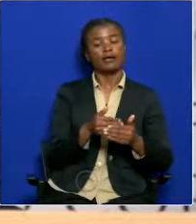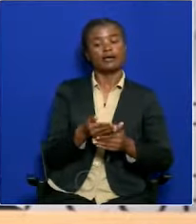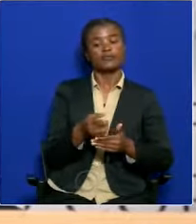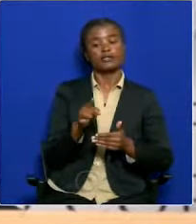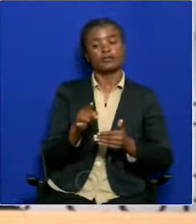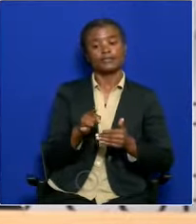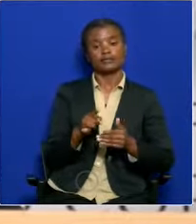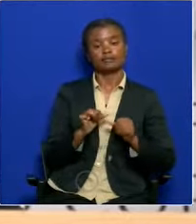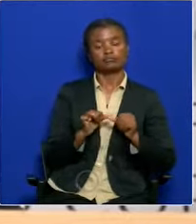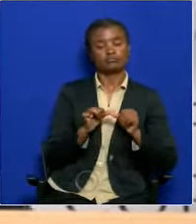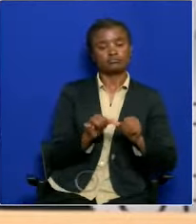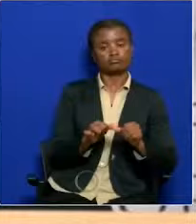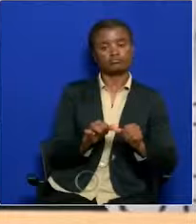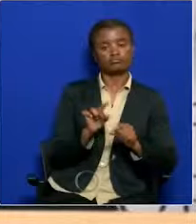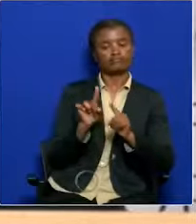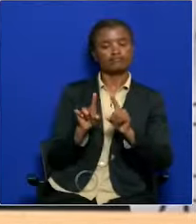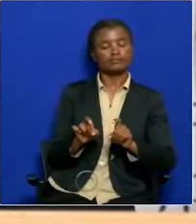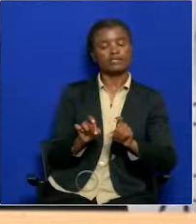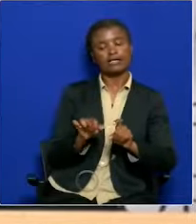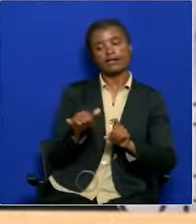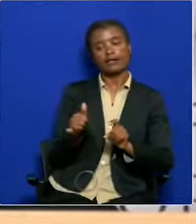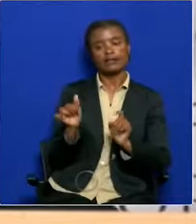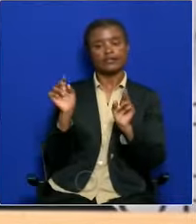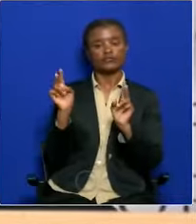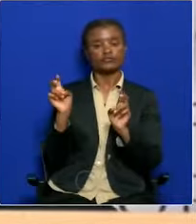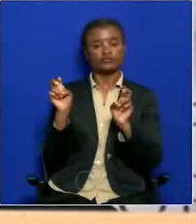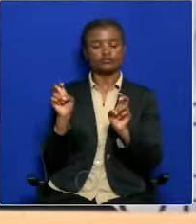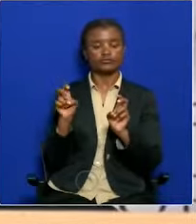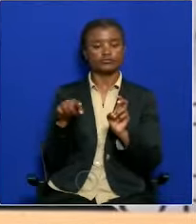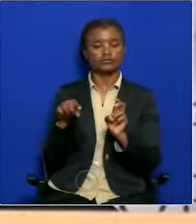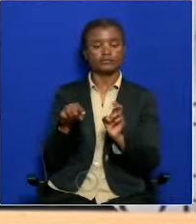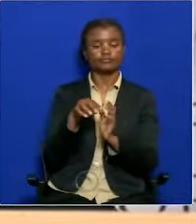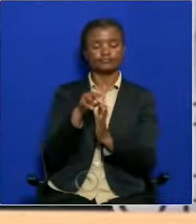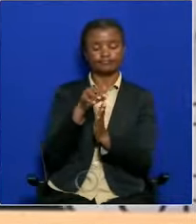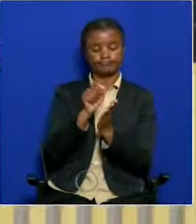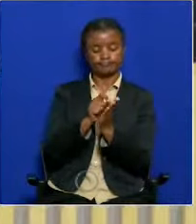other aspects contained in the General's statement. Thank you, Chair.